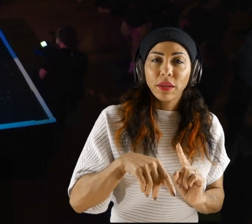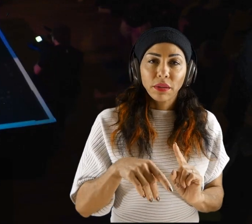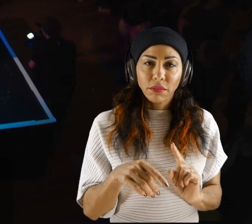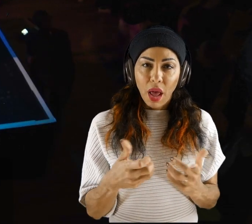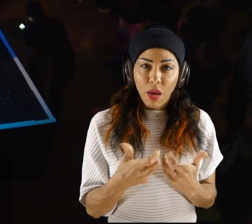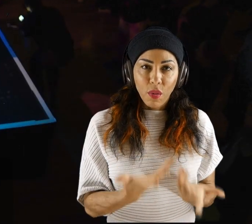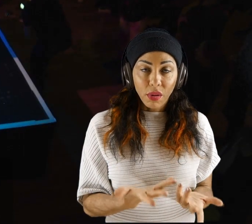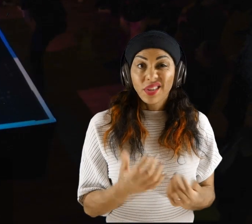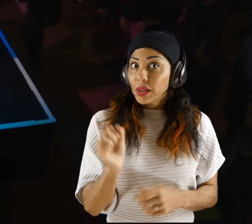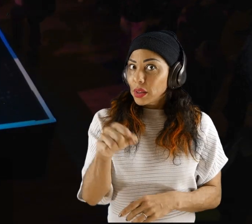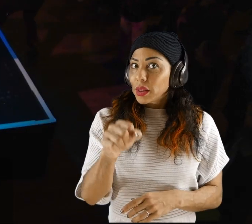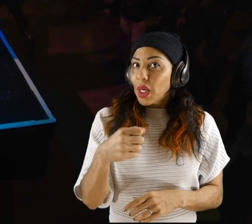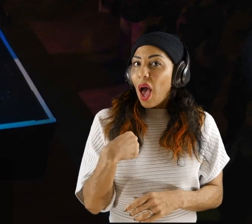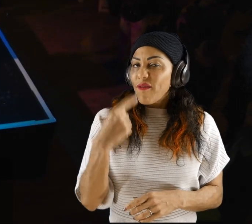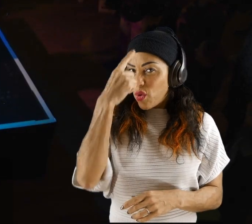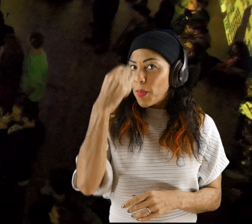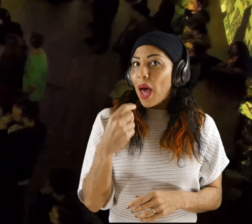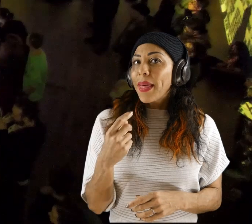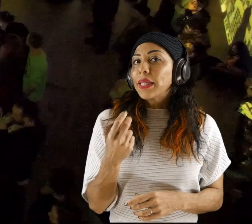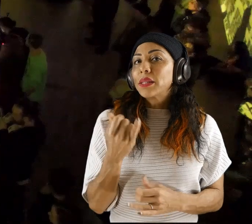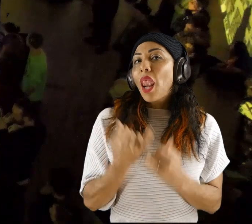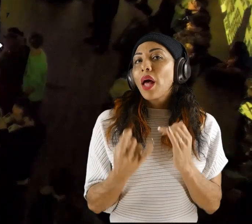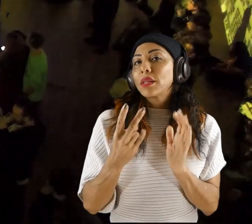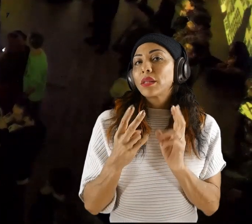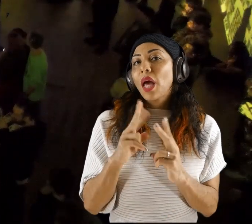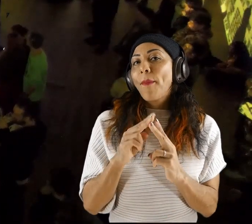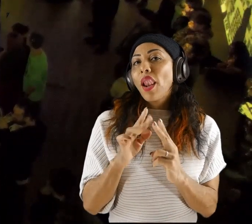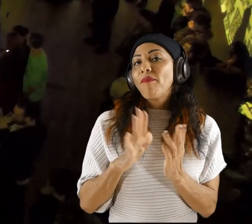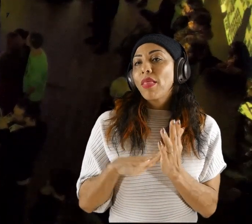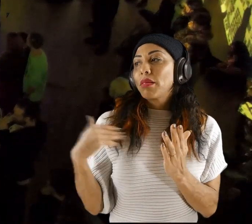this over the last couple months.